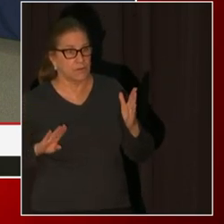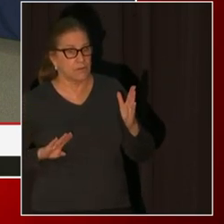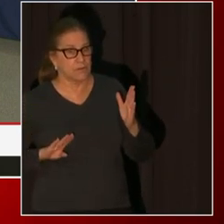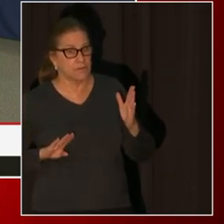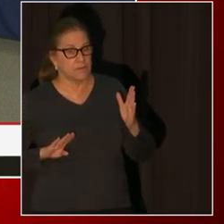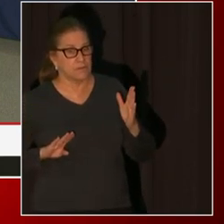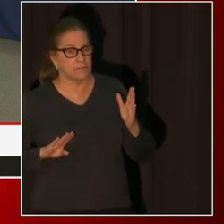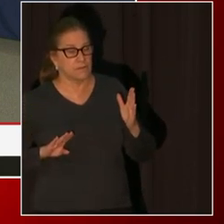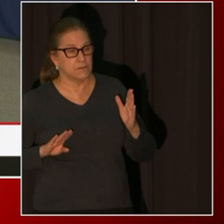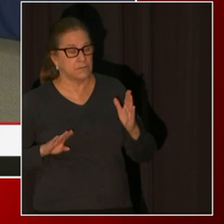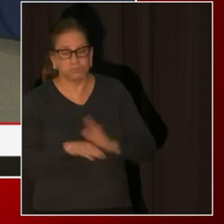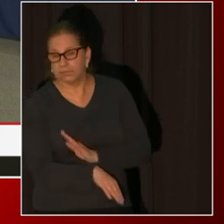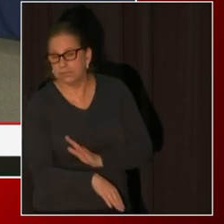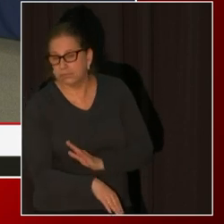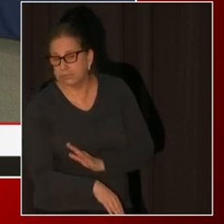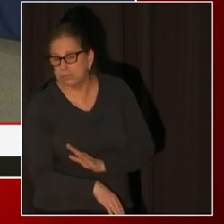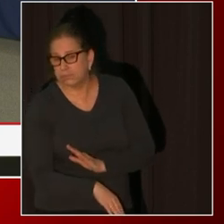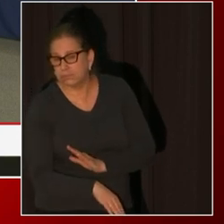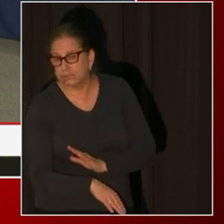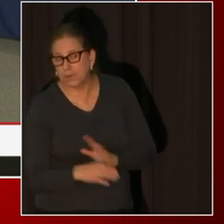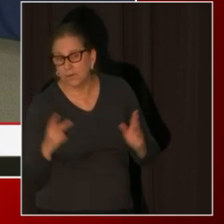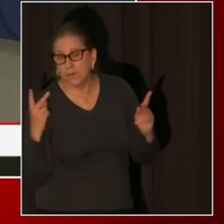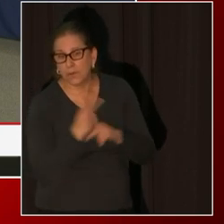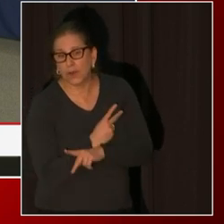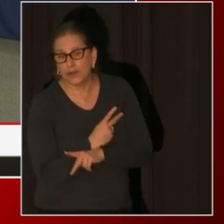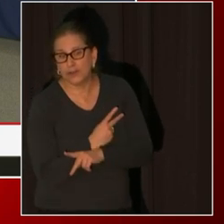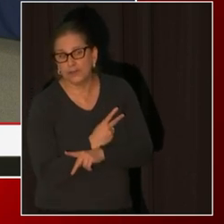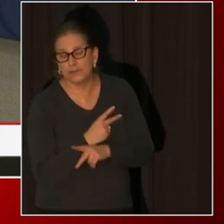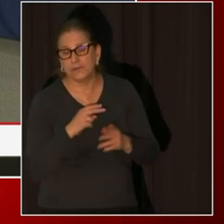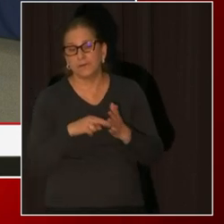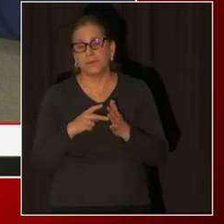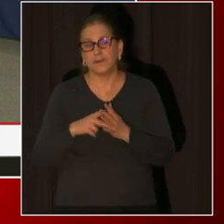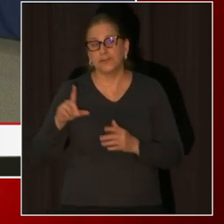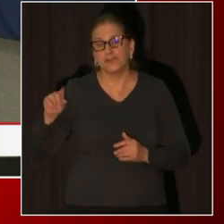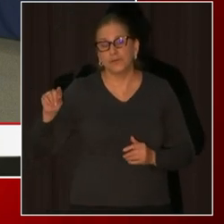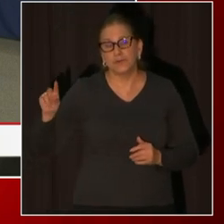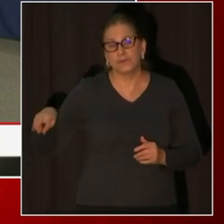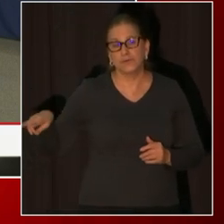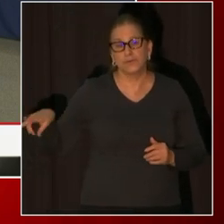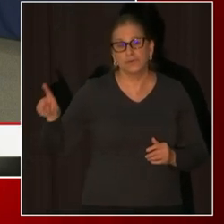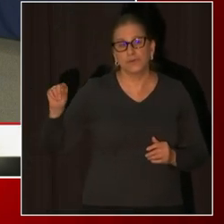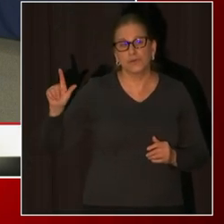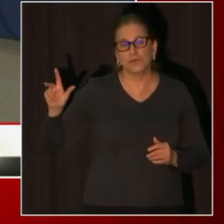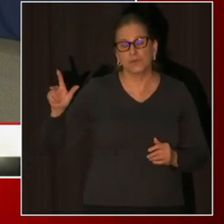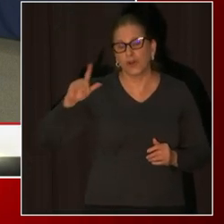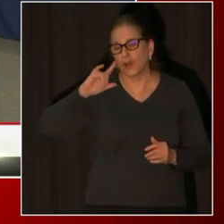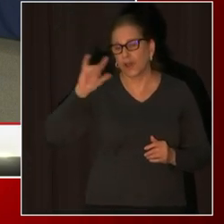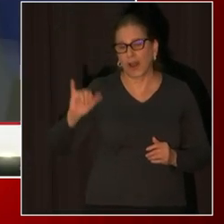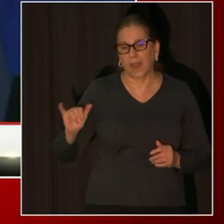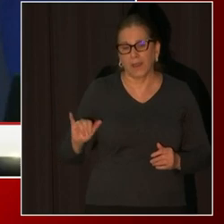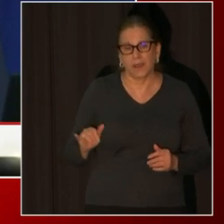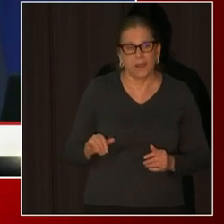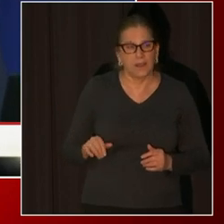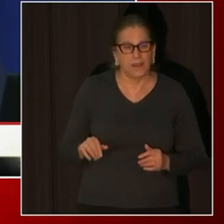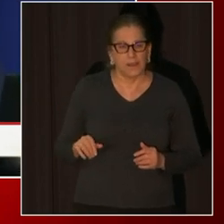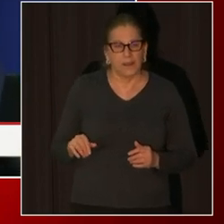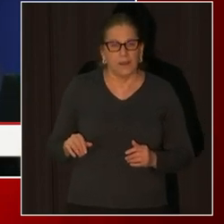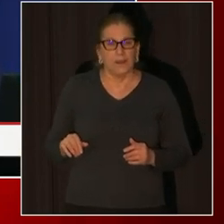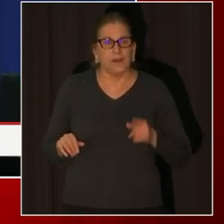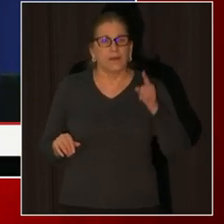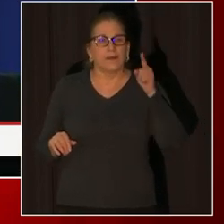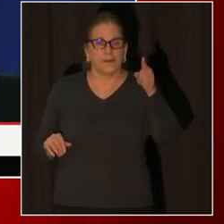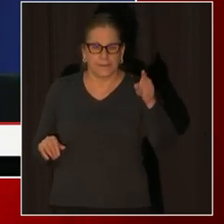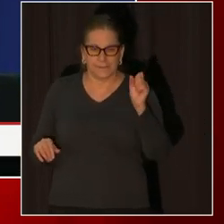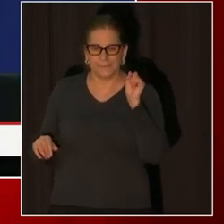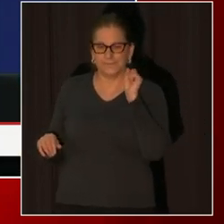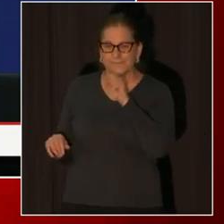2022 and 2023? So when you look at the revenue forecast we talked about a little bit ago, we have